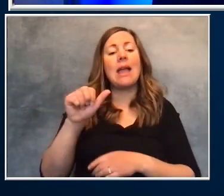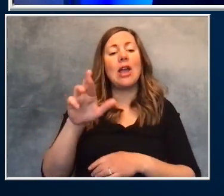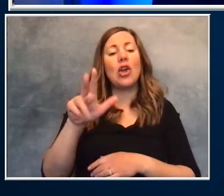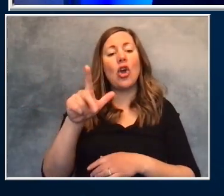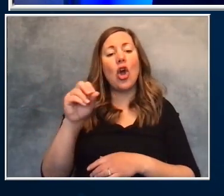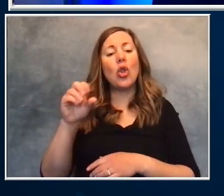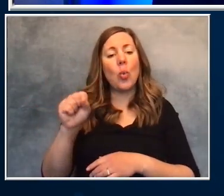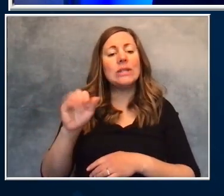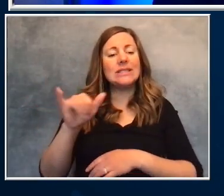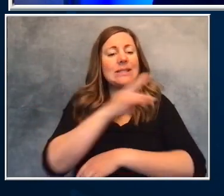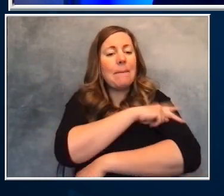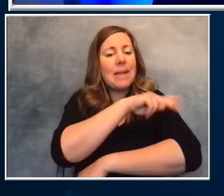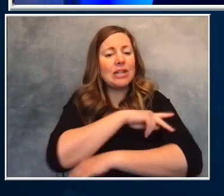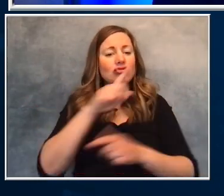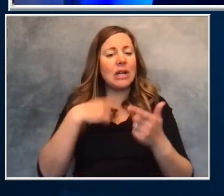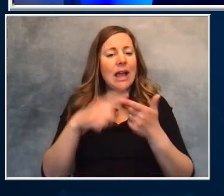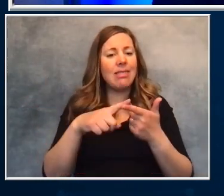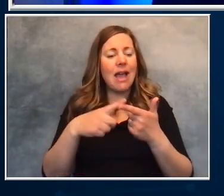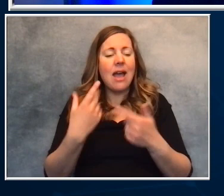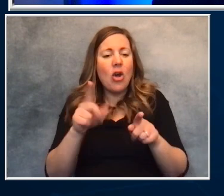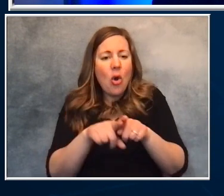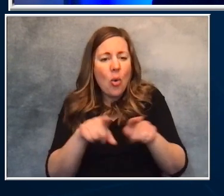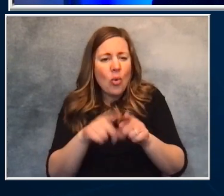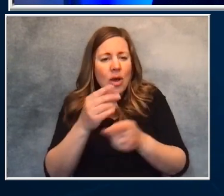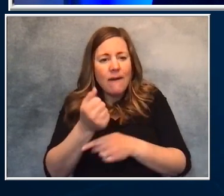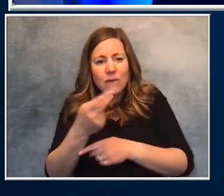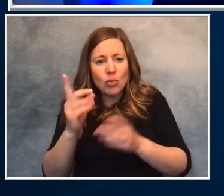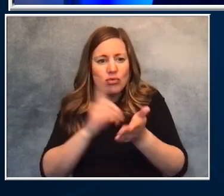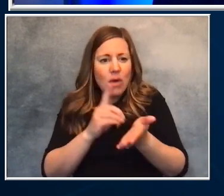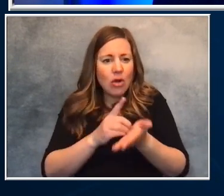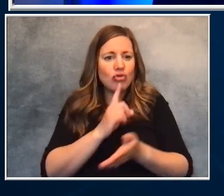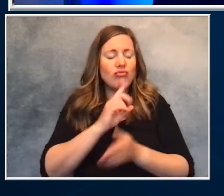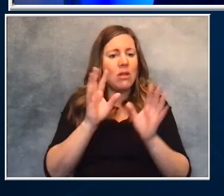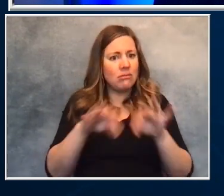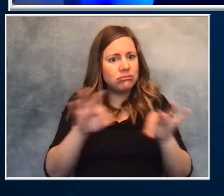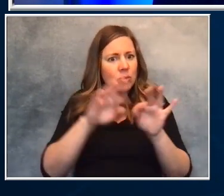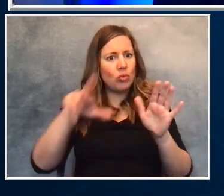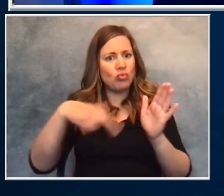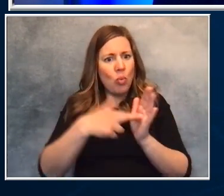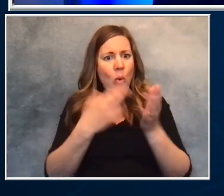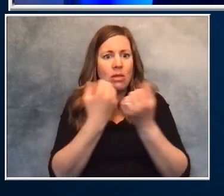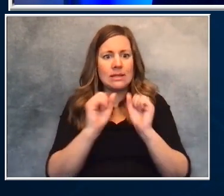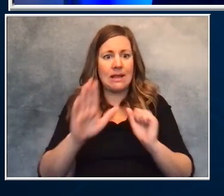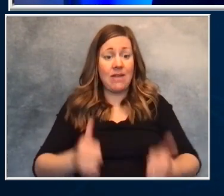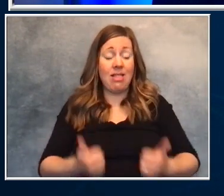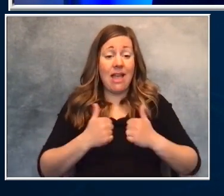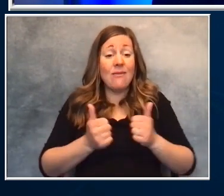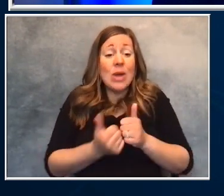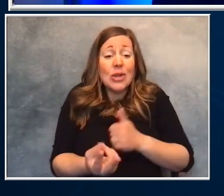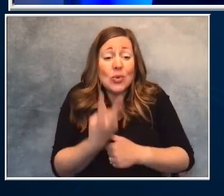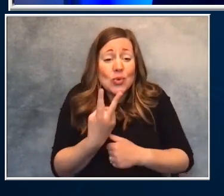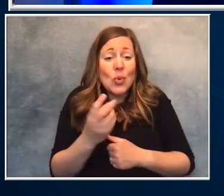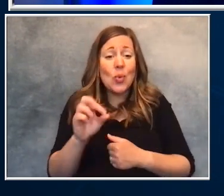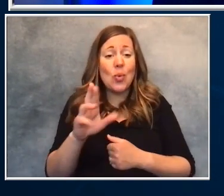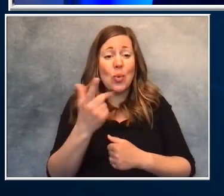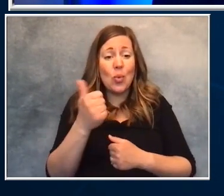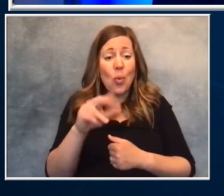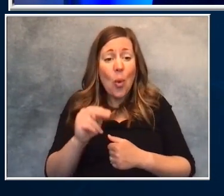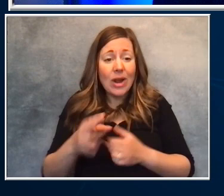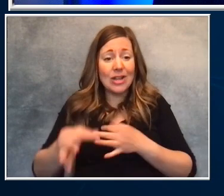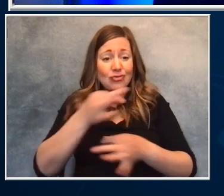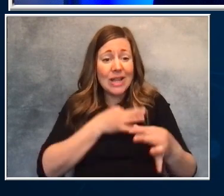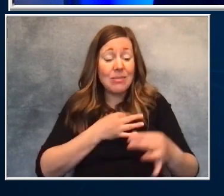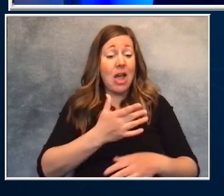going to meet just a few of the doctors who played a huge role in saving his life with 2 organ transplants, a heart and a